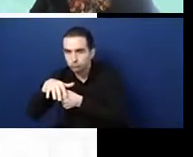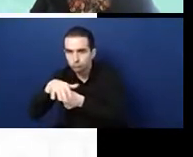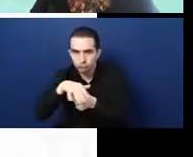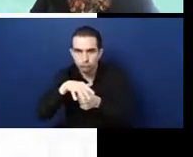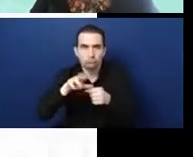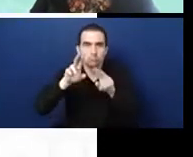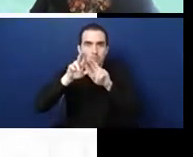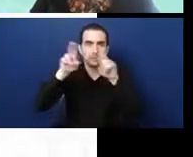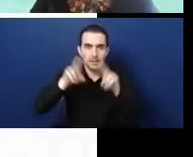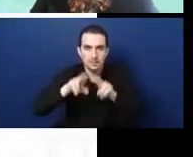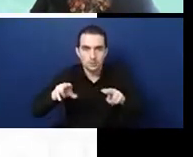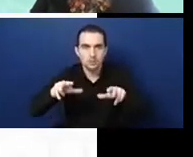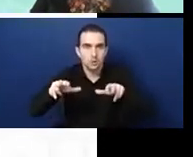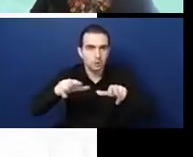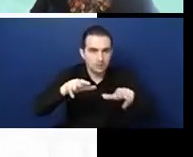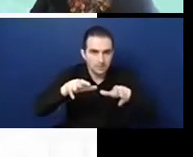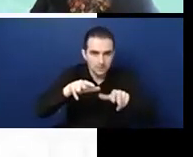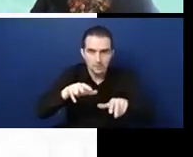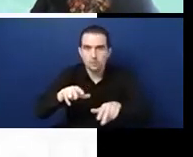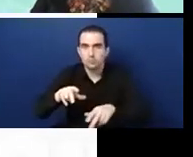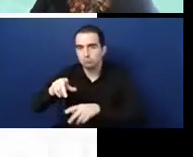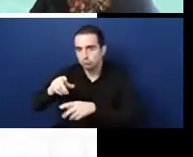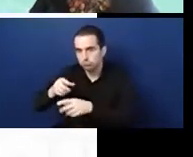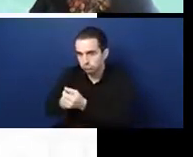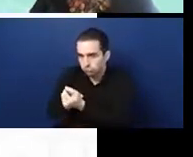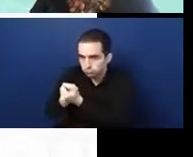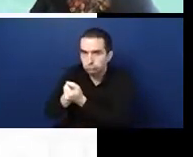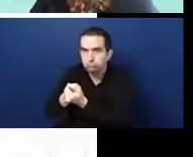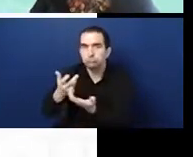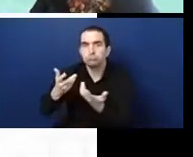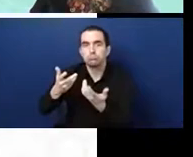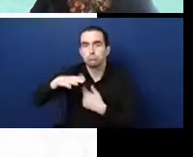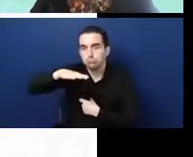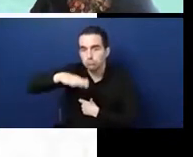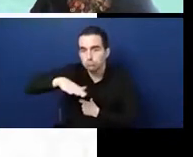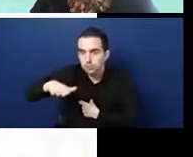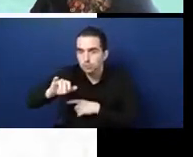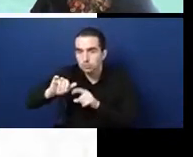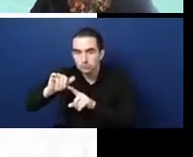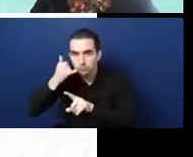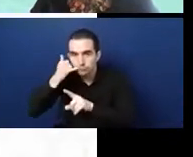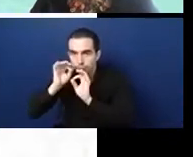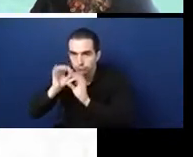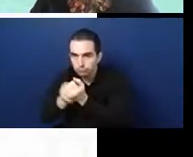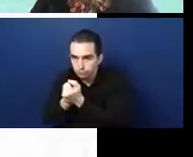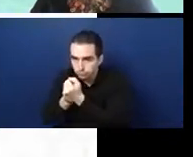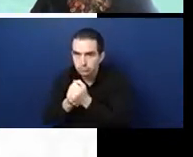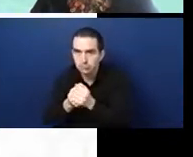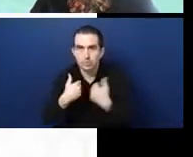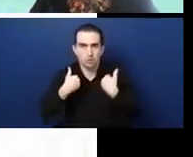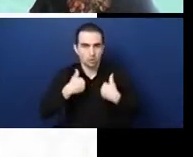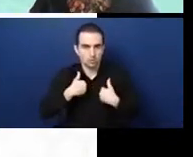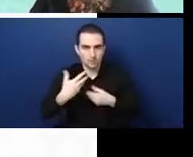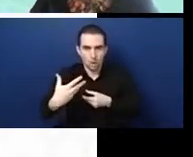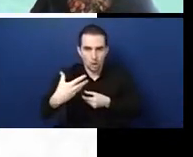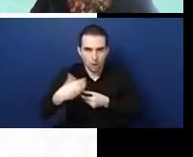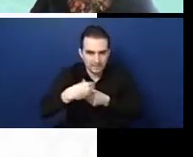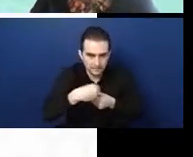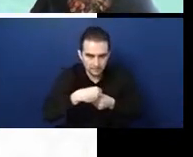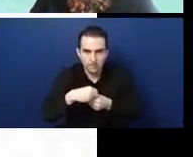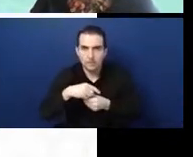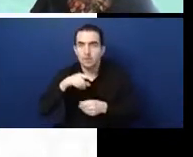a role as a safeguarding focal point where she supported programs in different countries to put